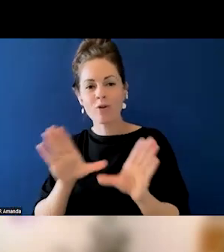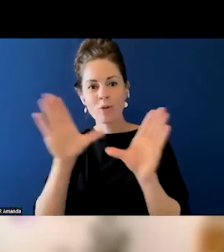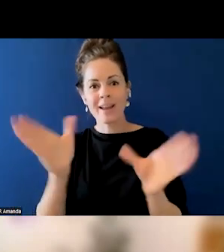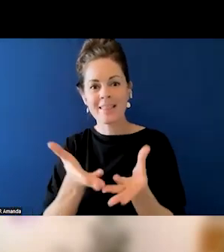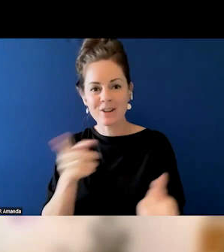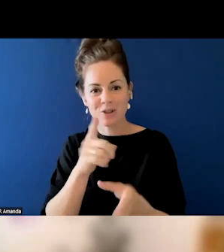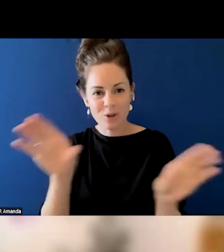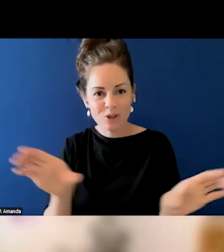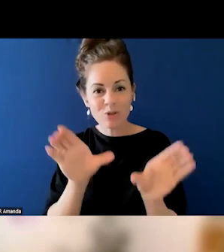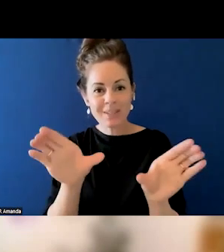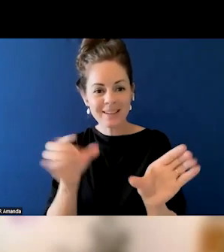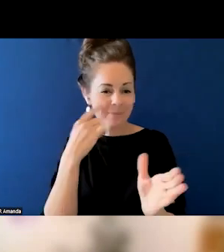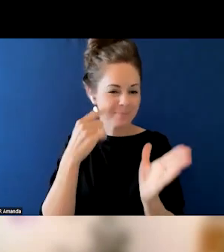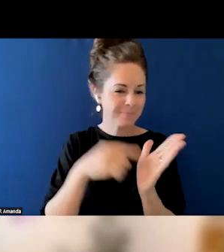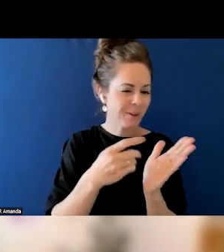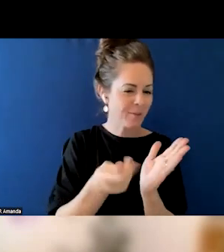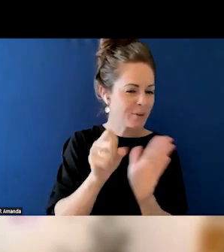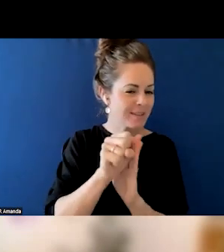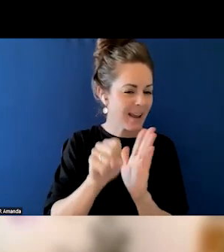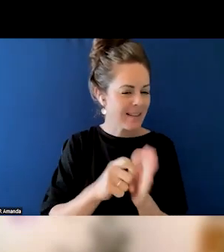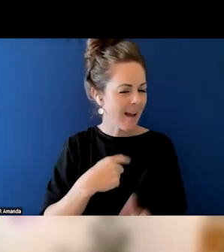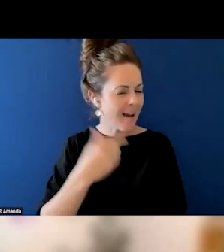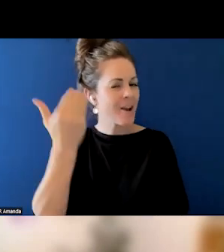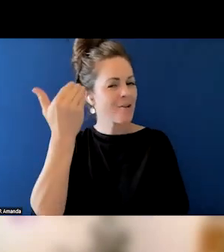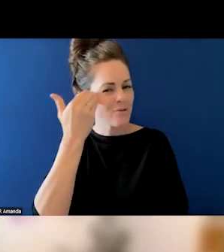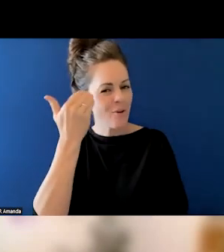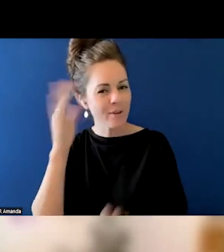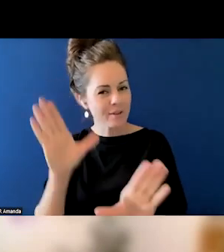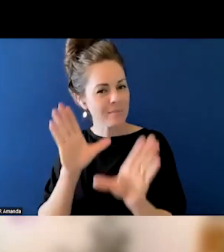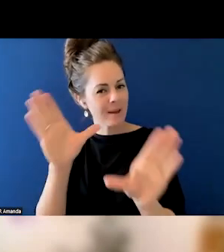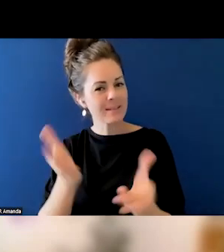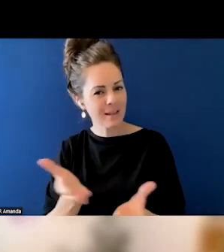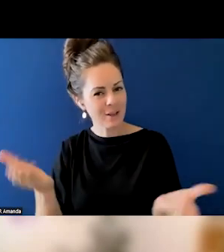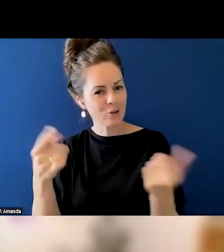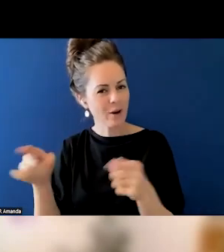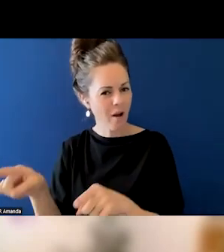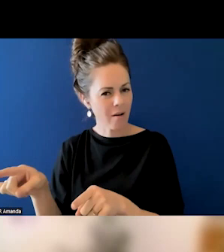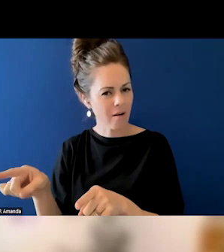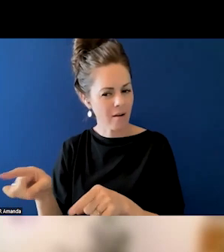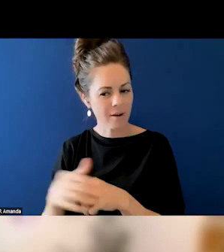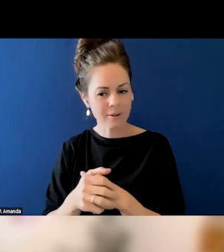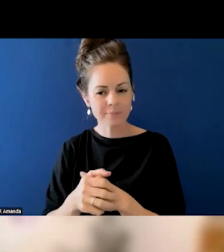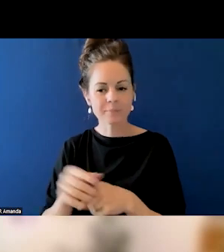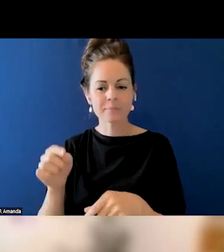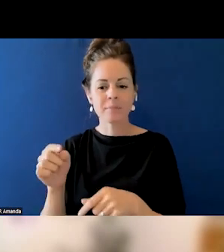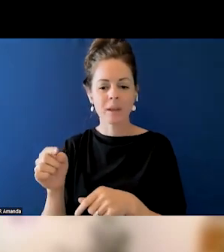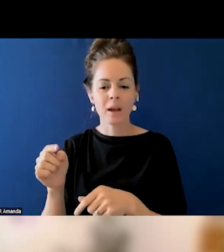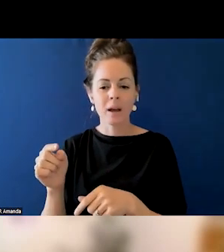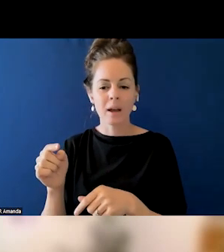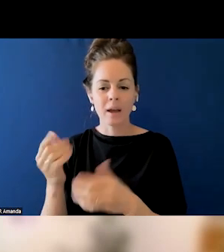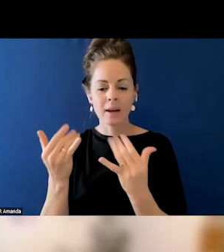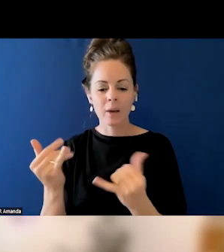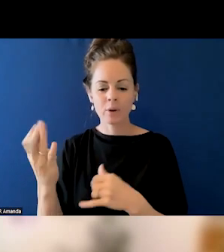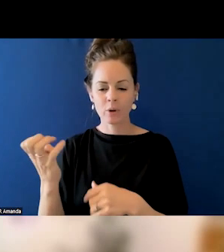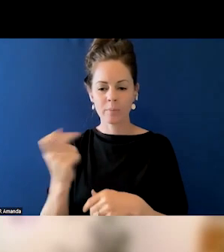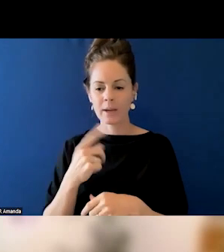I'm looking at a couple of the states there and I know that there's some phenomenal things. I'm going to go back, if you will. I